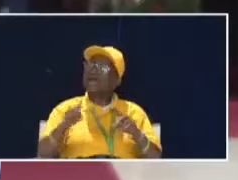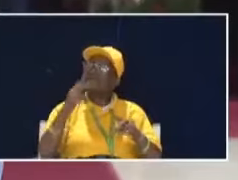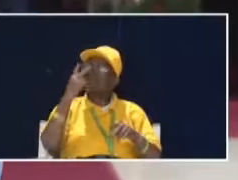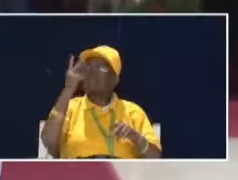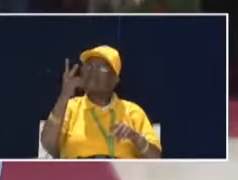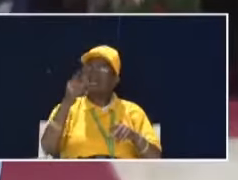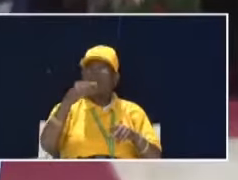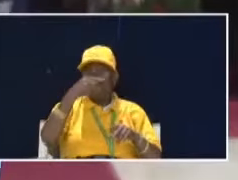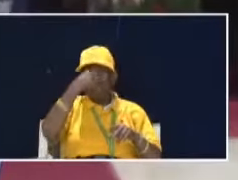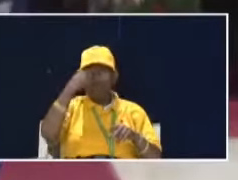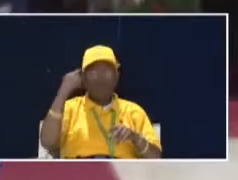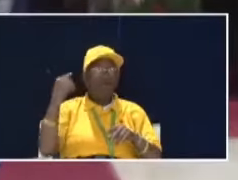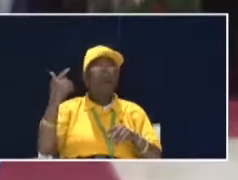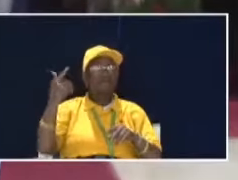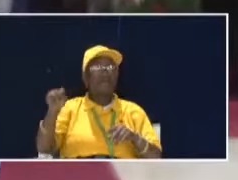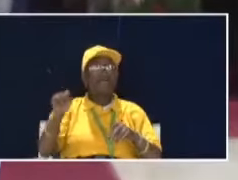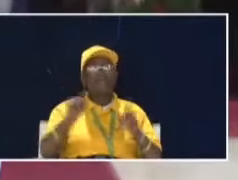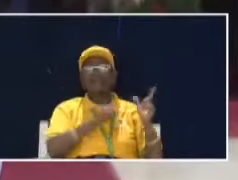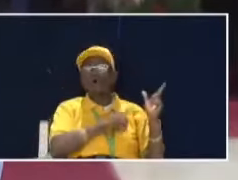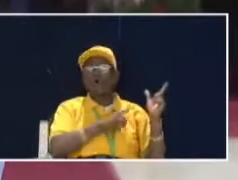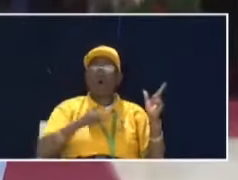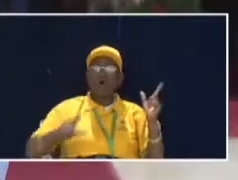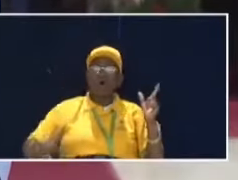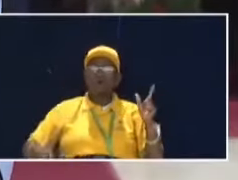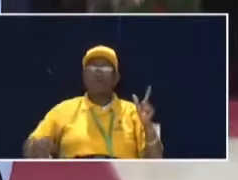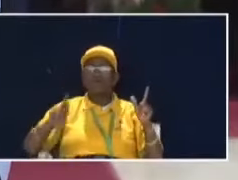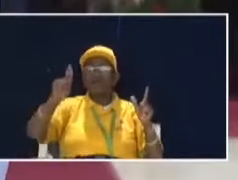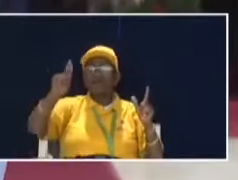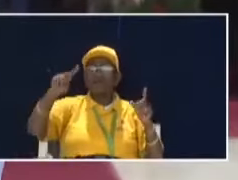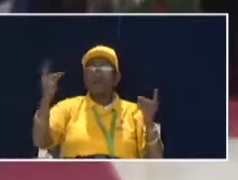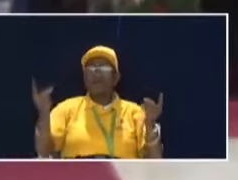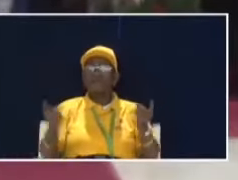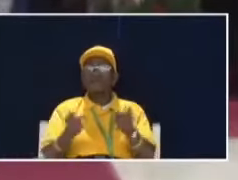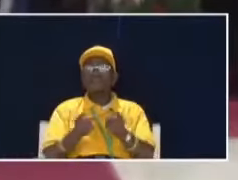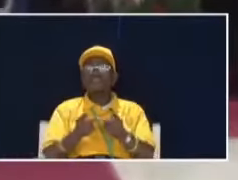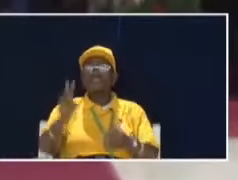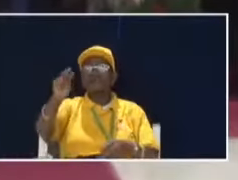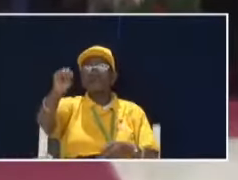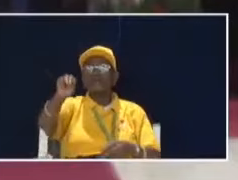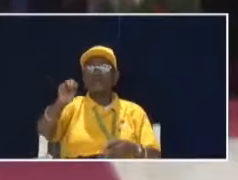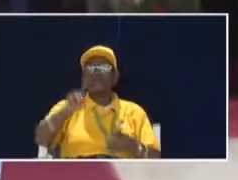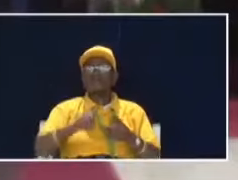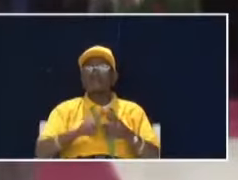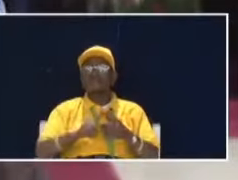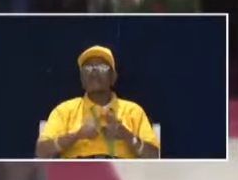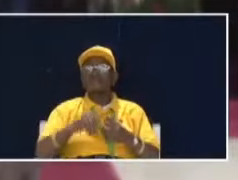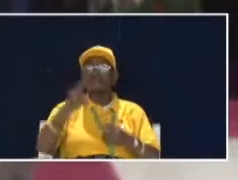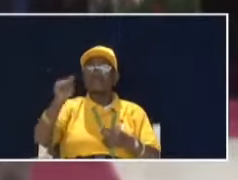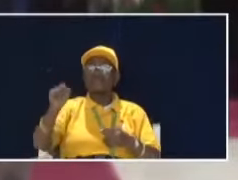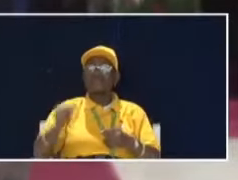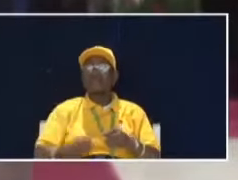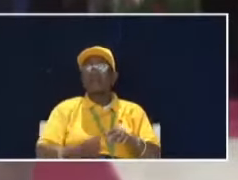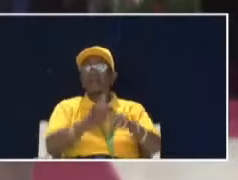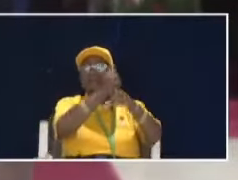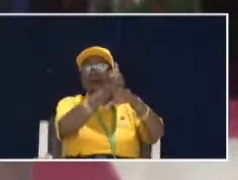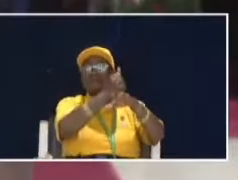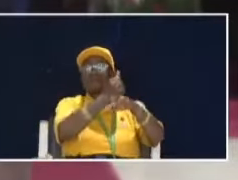because the Lord repositioned them to the mountaintop.